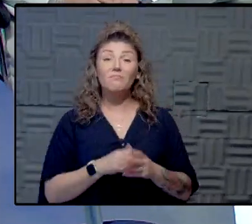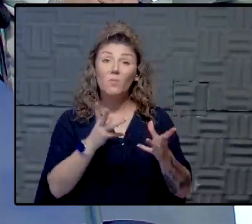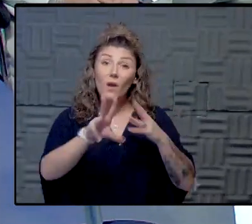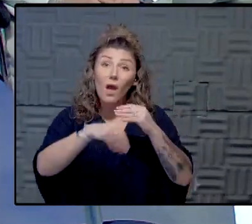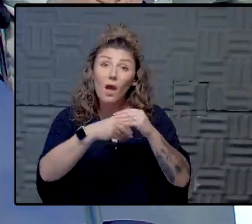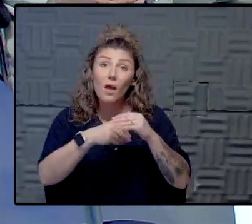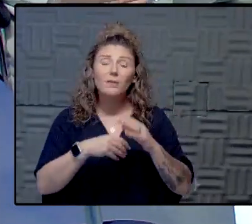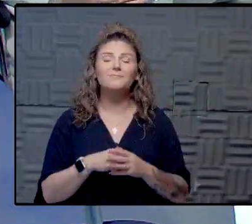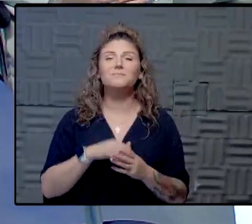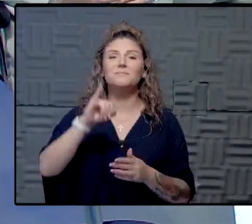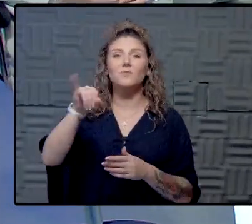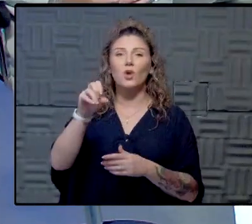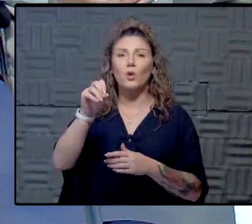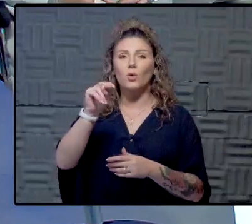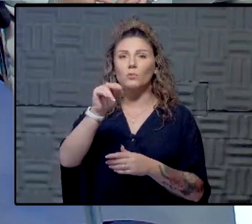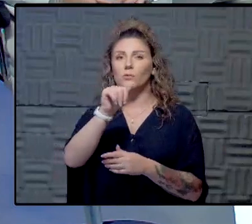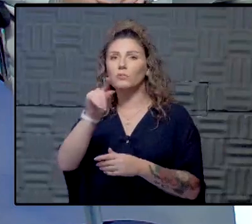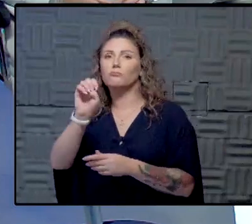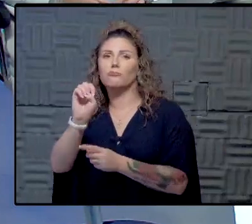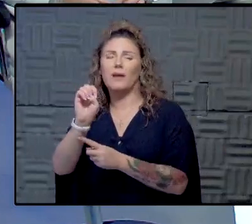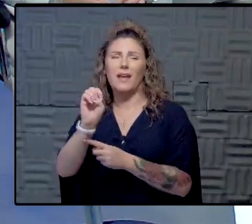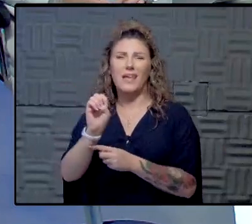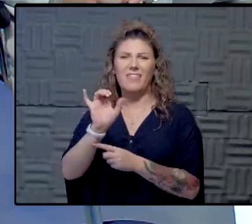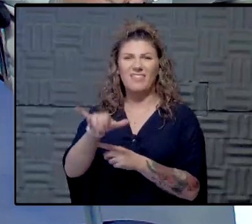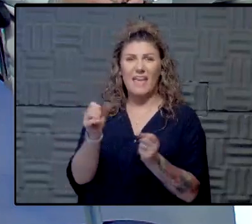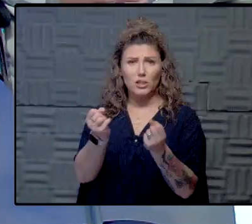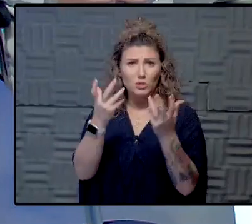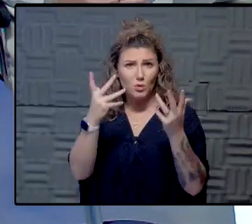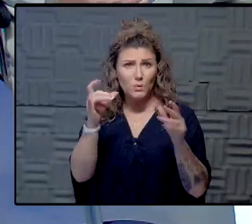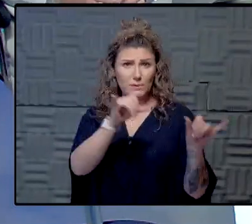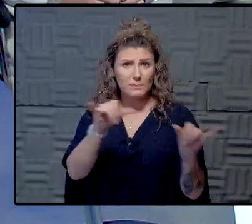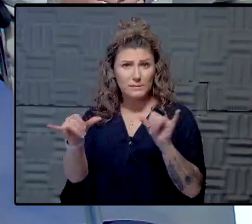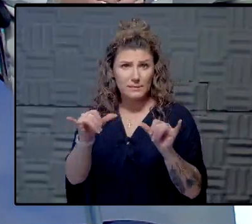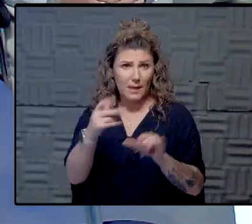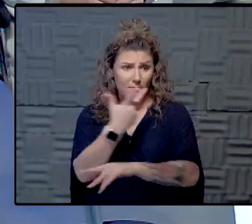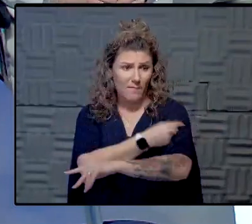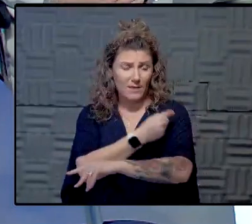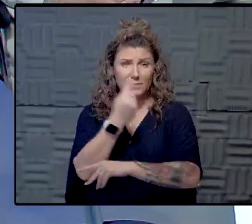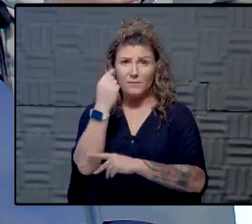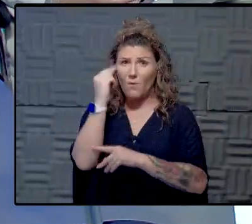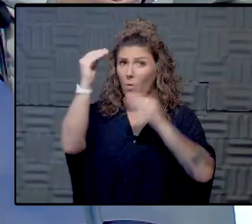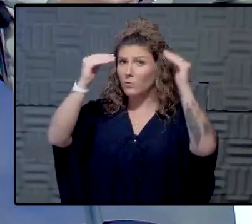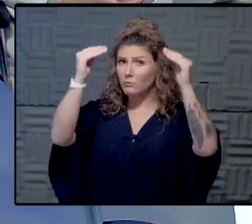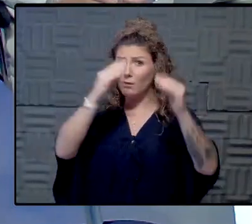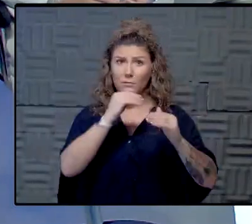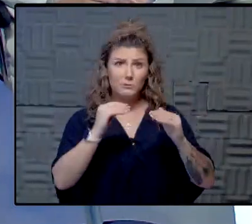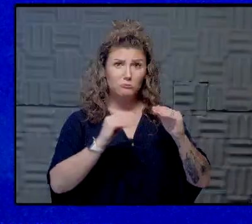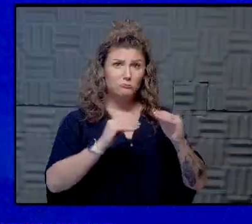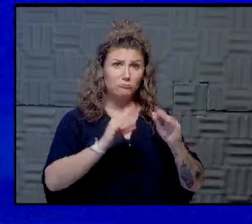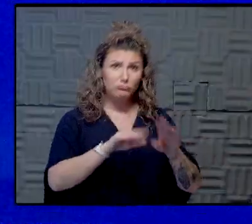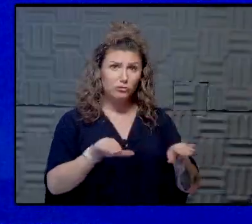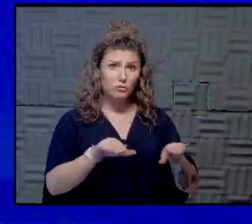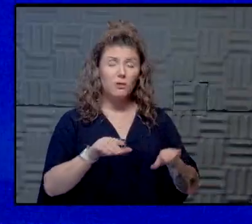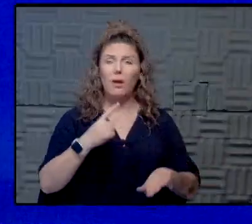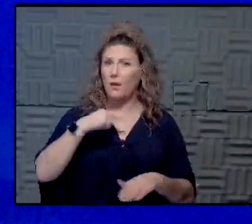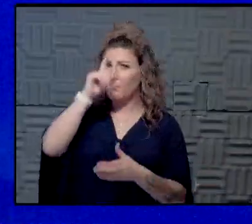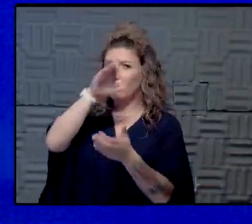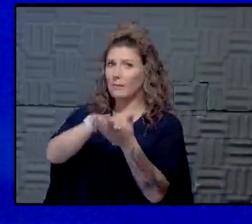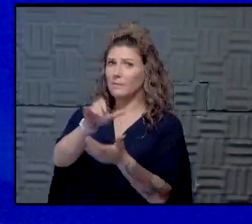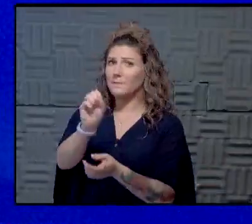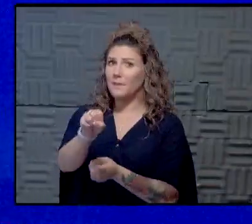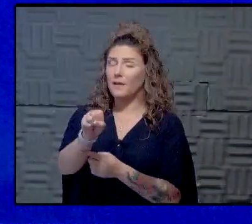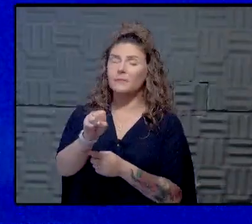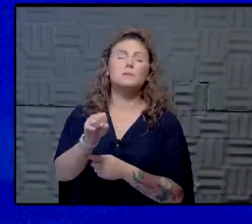Joanne wants to know, is the dosage of the vaccine the same for children? I believe it is. I Yeah. think they